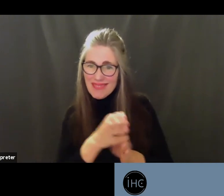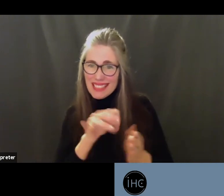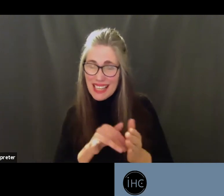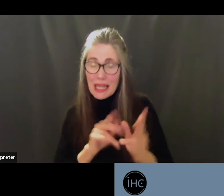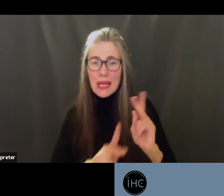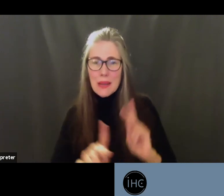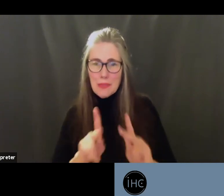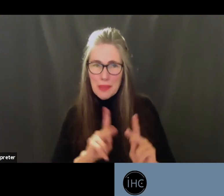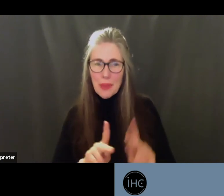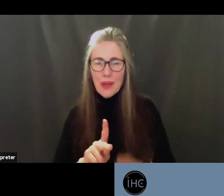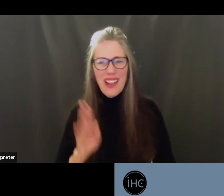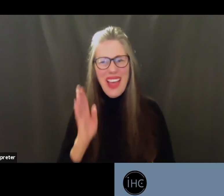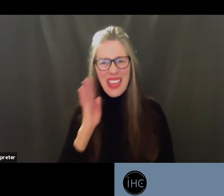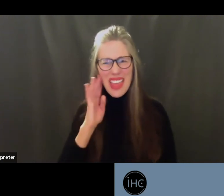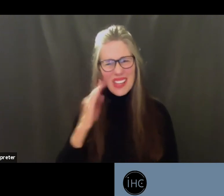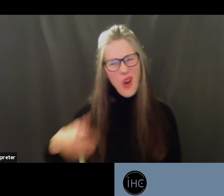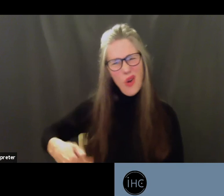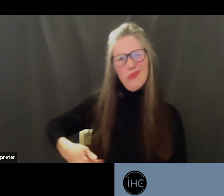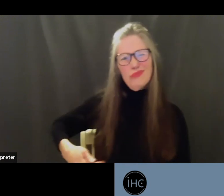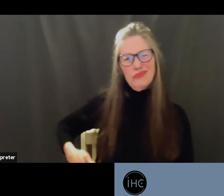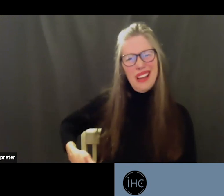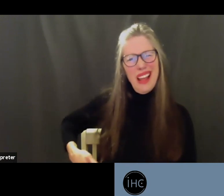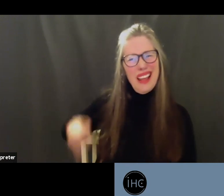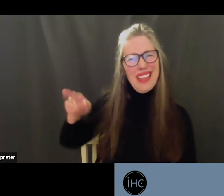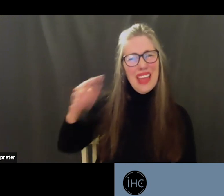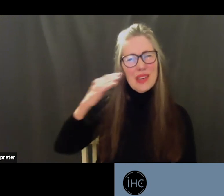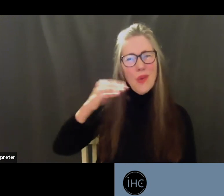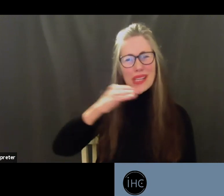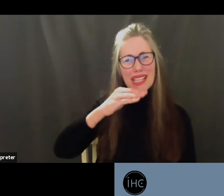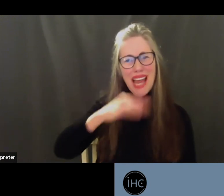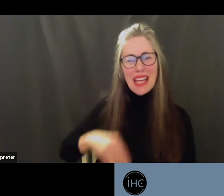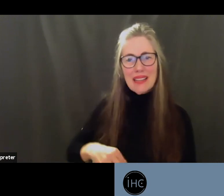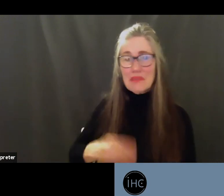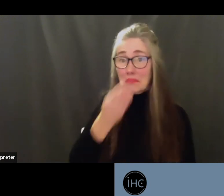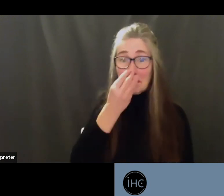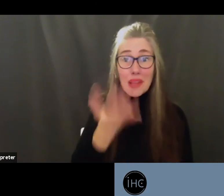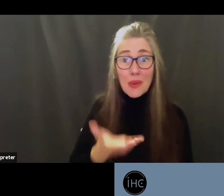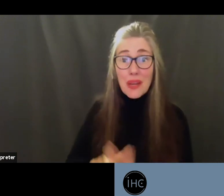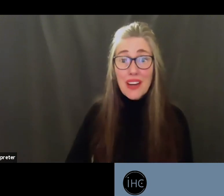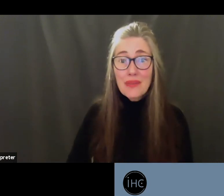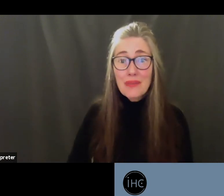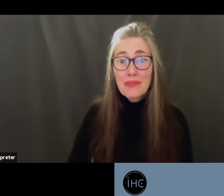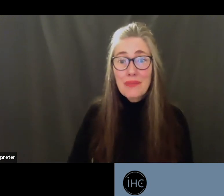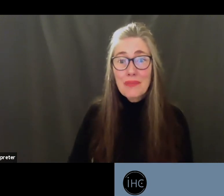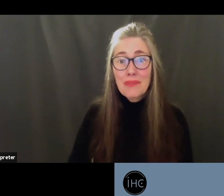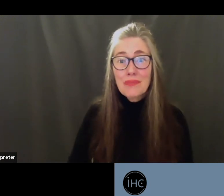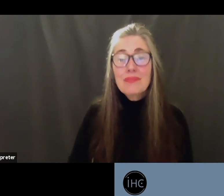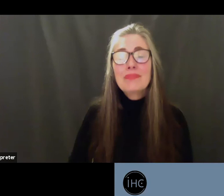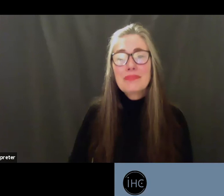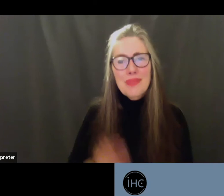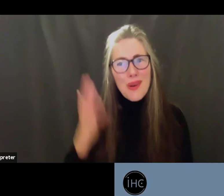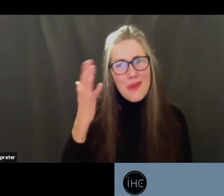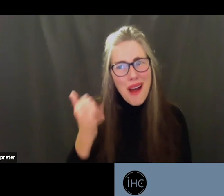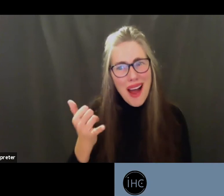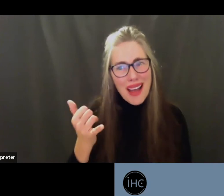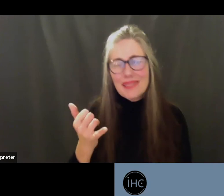he's kind of lying. They know he's stretching the truth, but they don't care because they either want